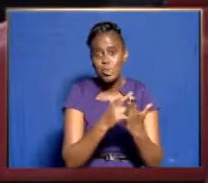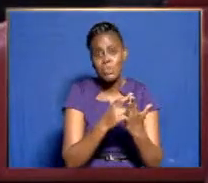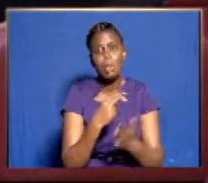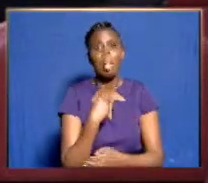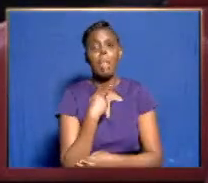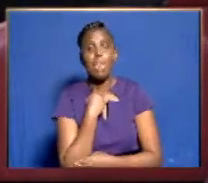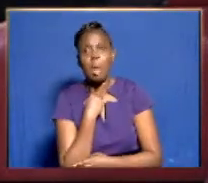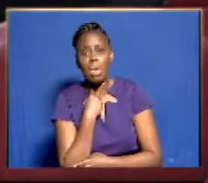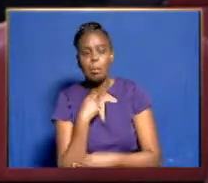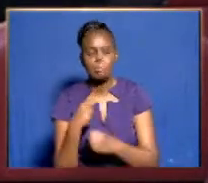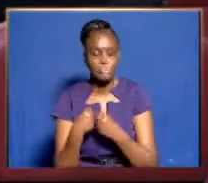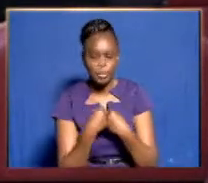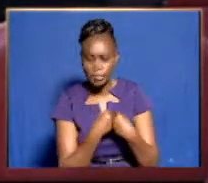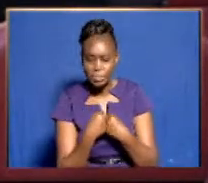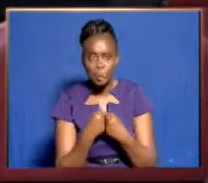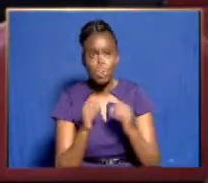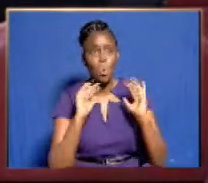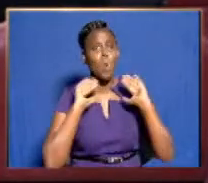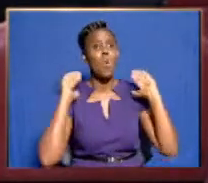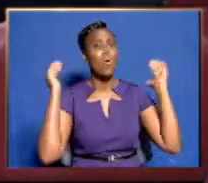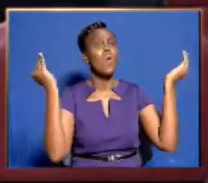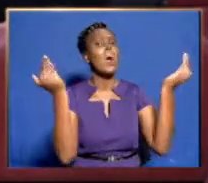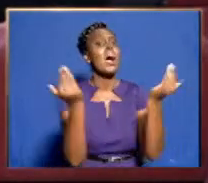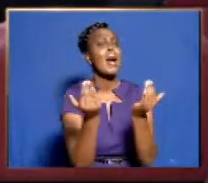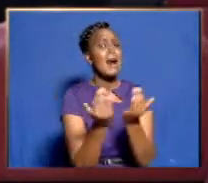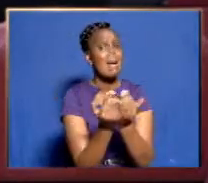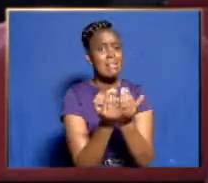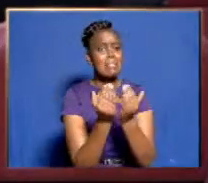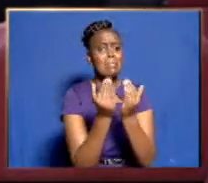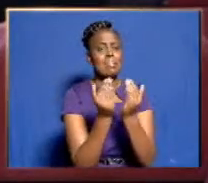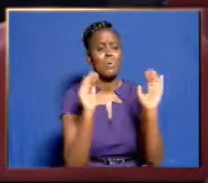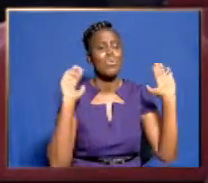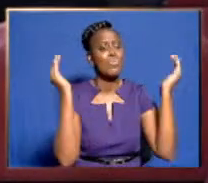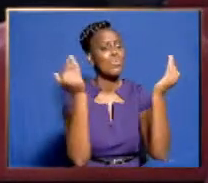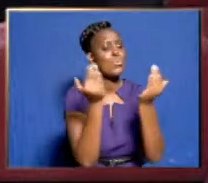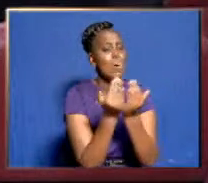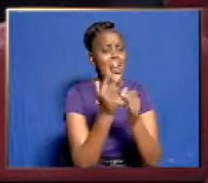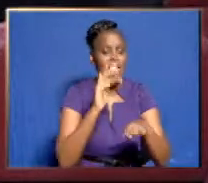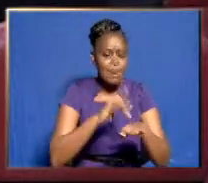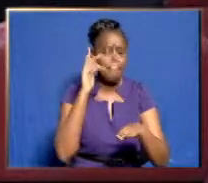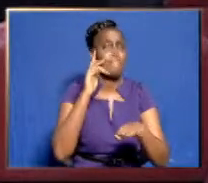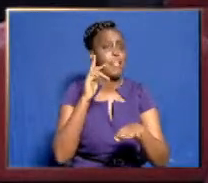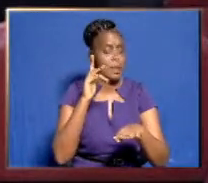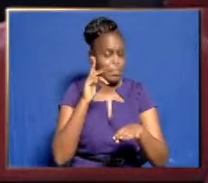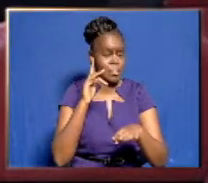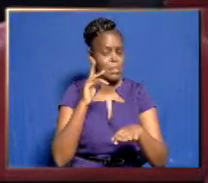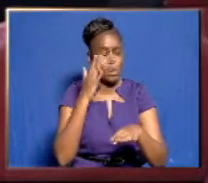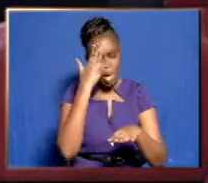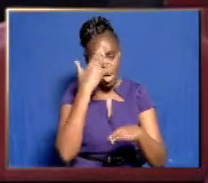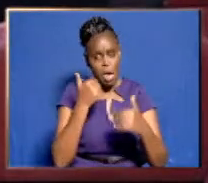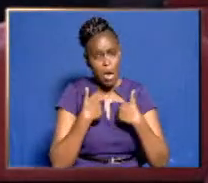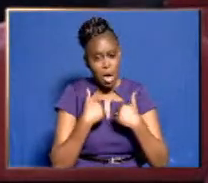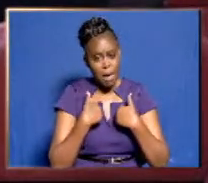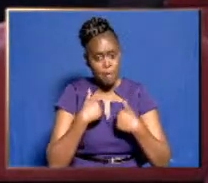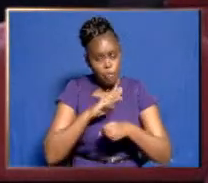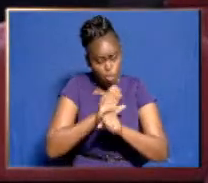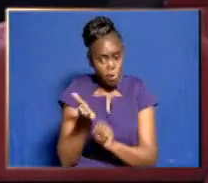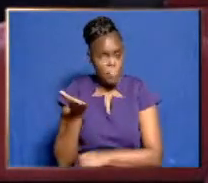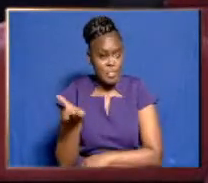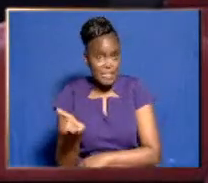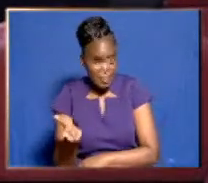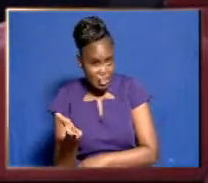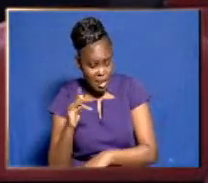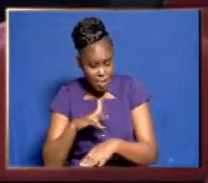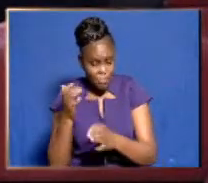Speaker, the whole world is reeling under the effects of the COVID-19 pandemic,